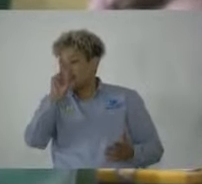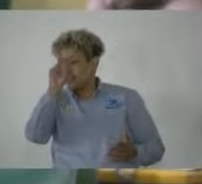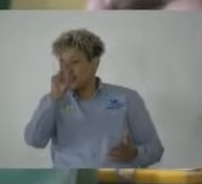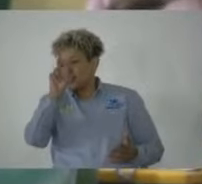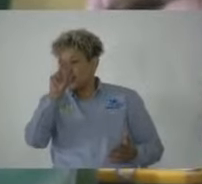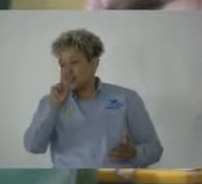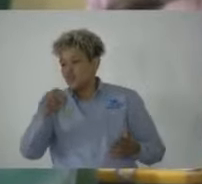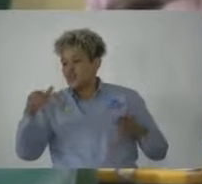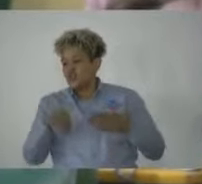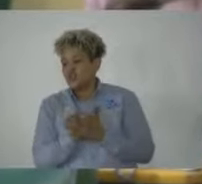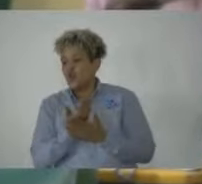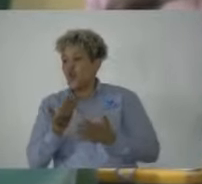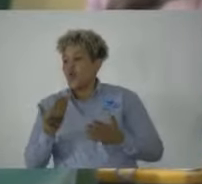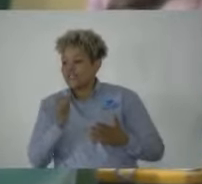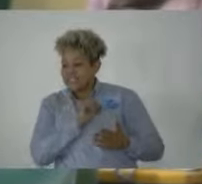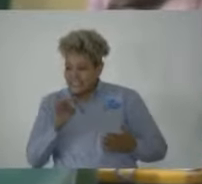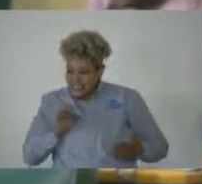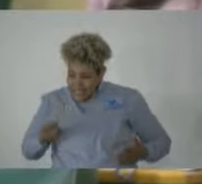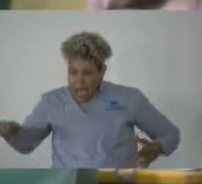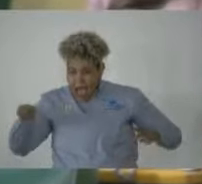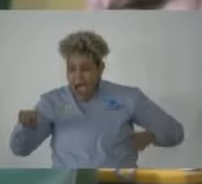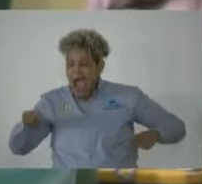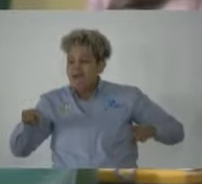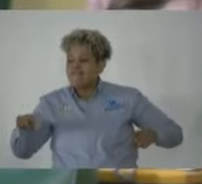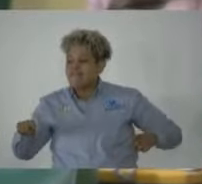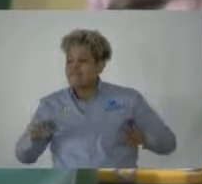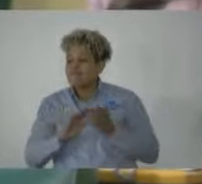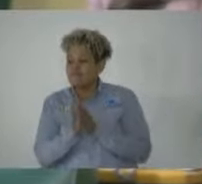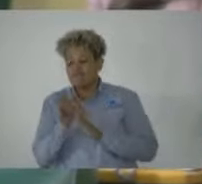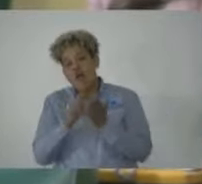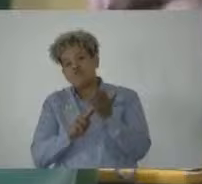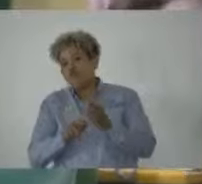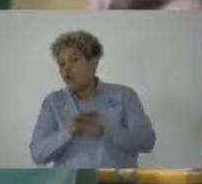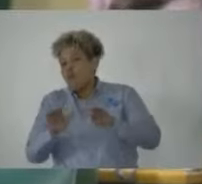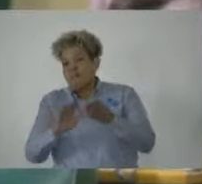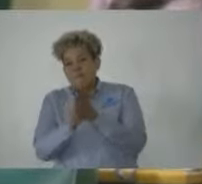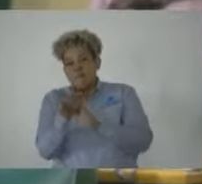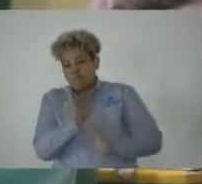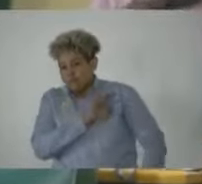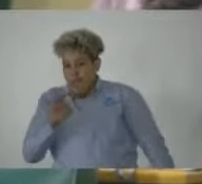3,813 new posts to be created.